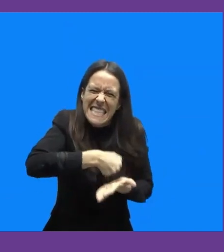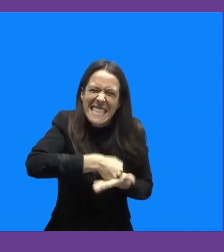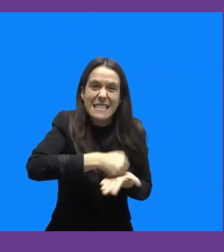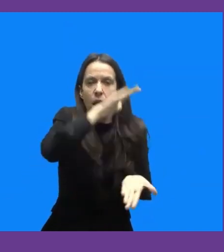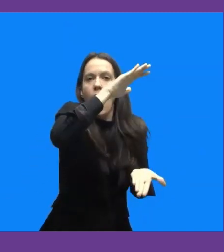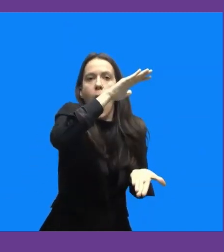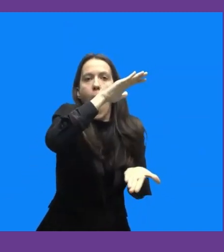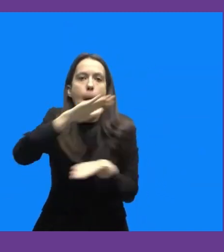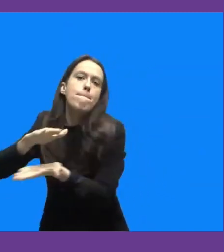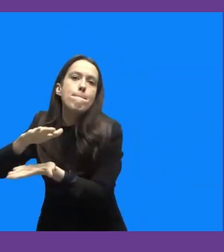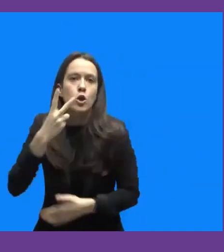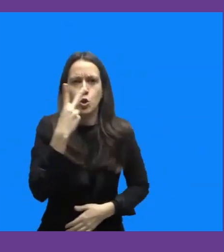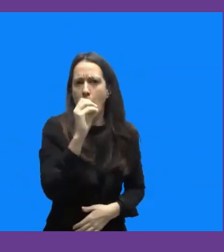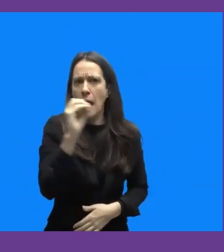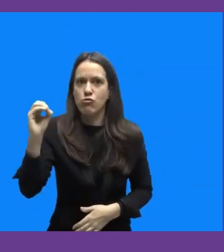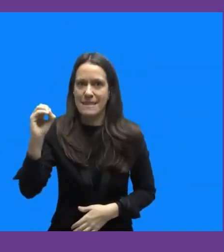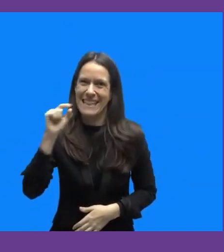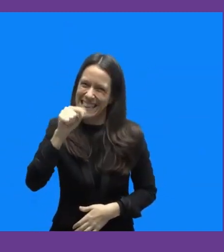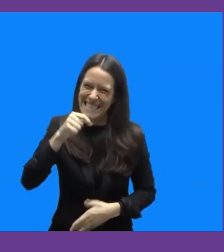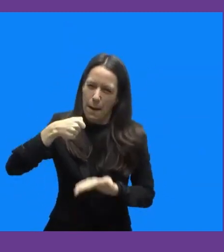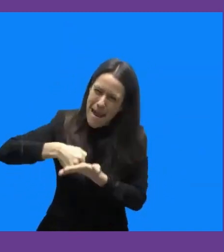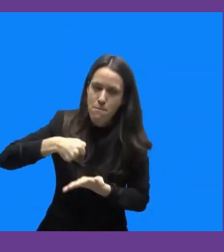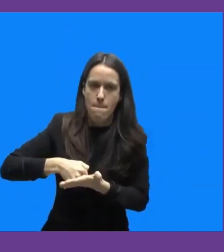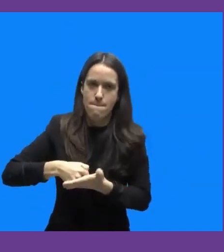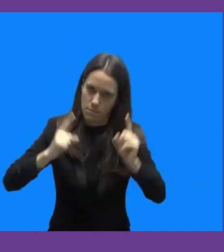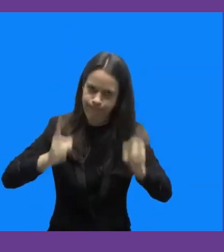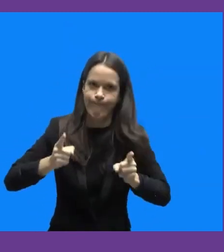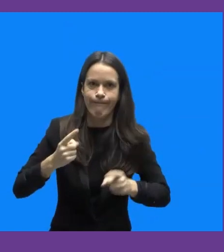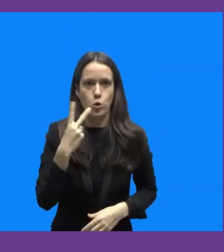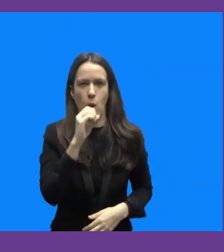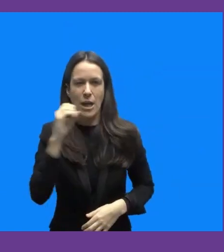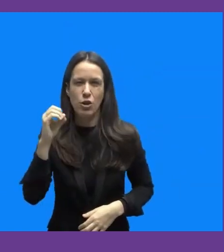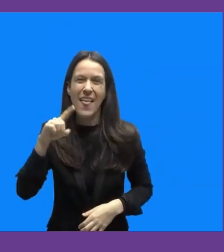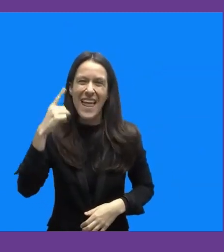to around 200, and then we tried to filter